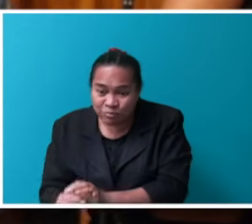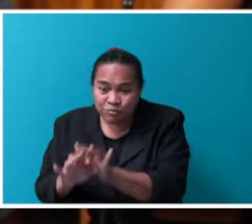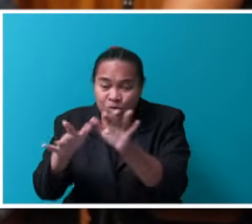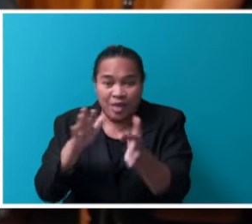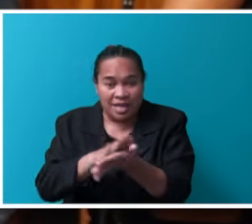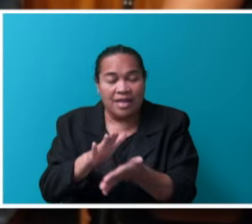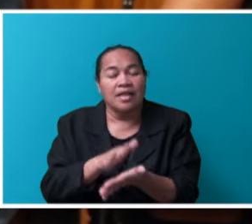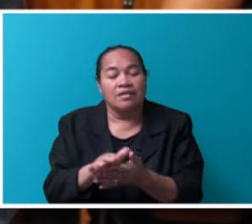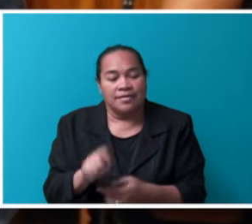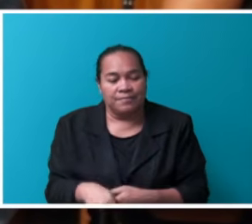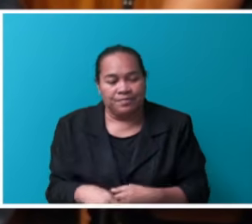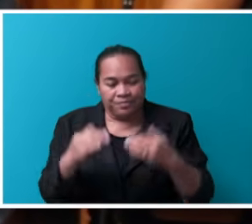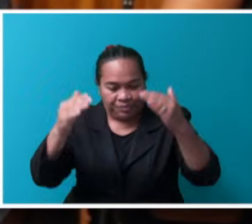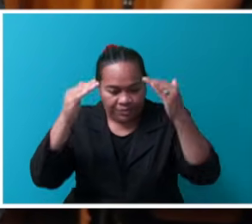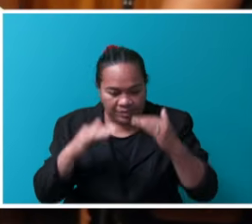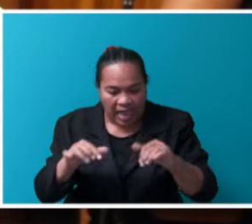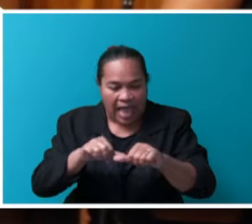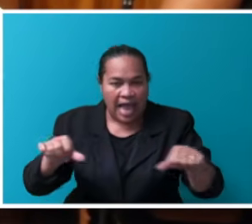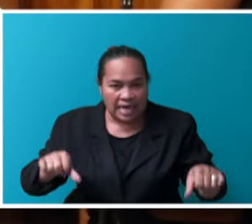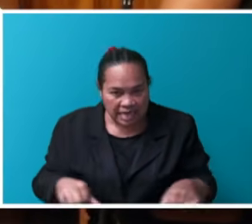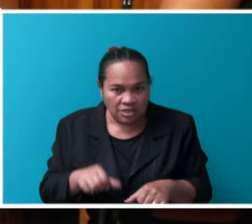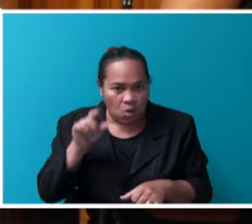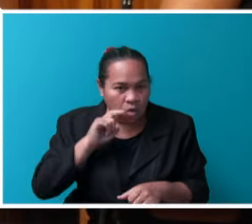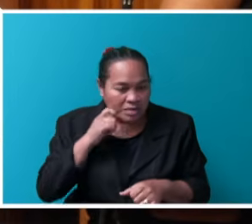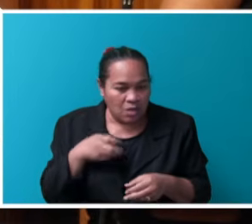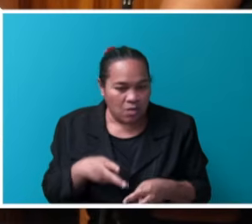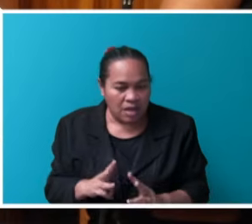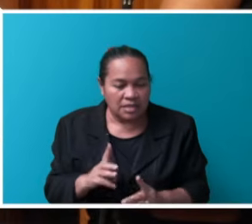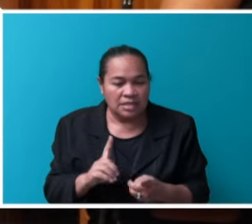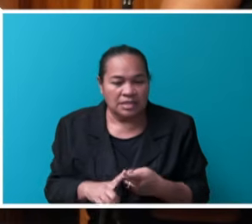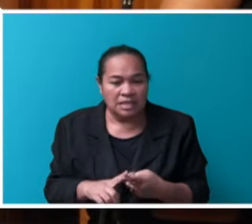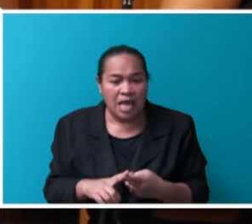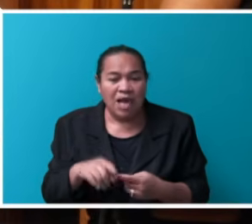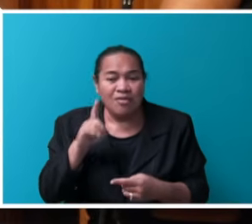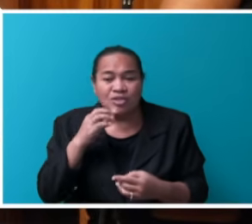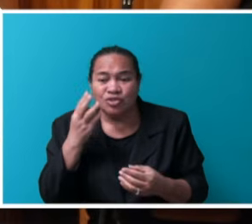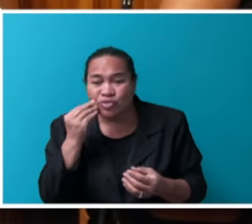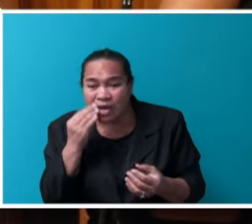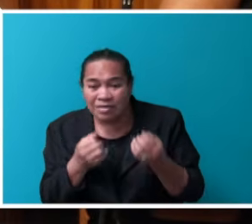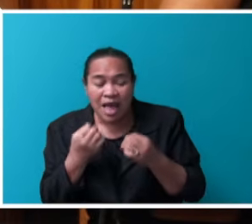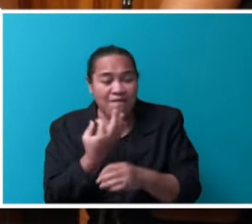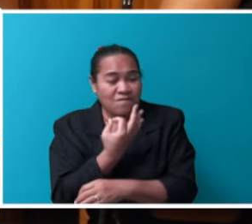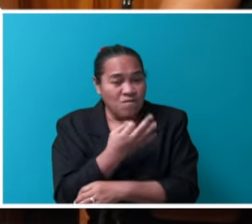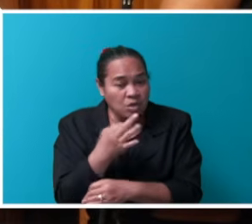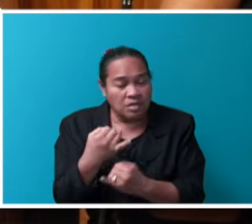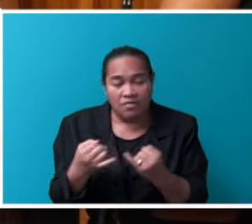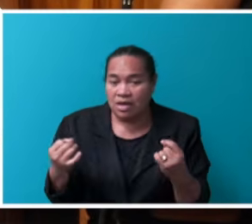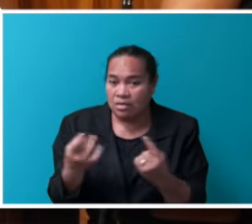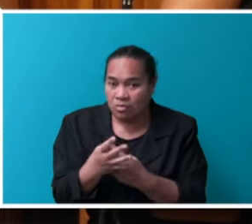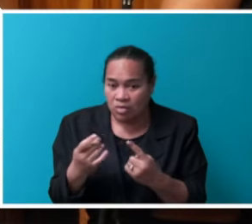Agriculture and waterways. The resource-based sectors like agriculture, sugar and fisheries and forestry have been a vital source of